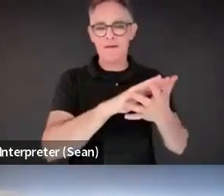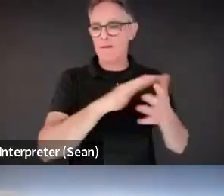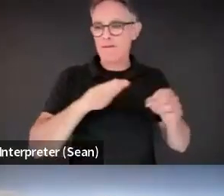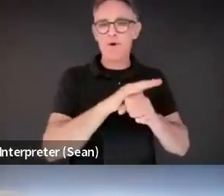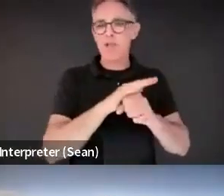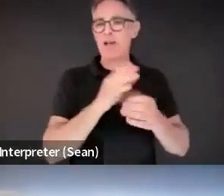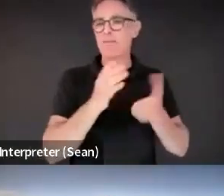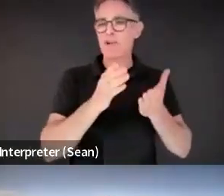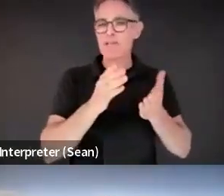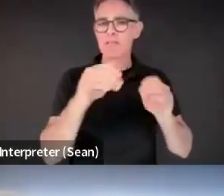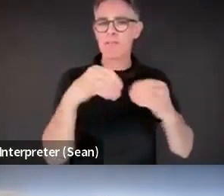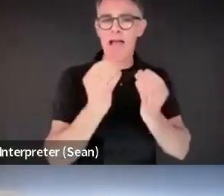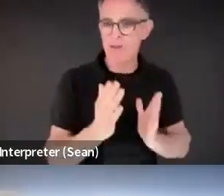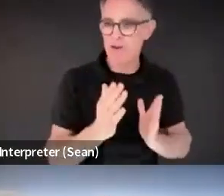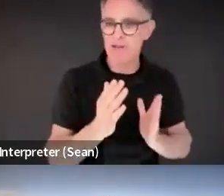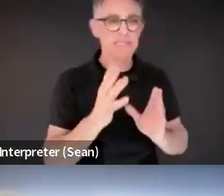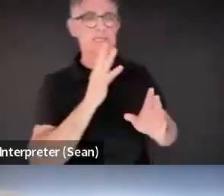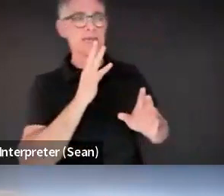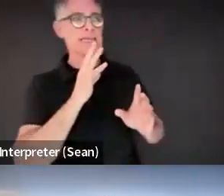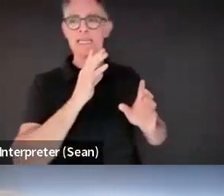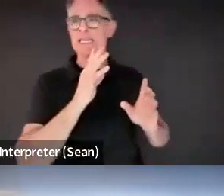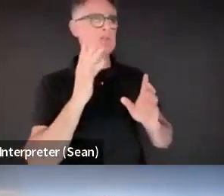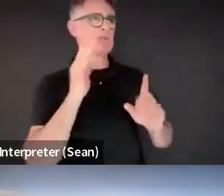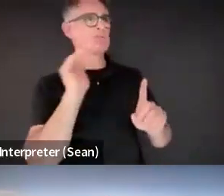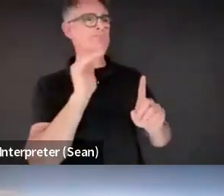are speaking to the importance of having rates that